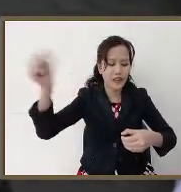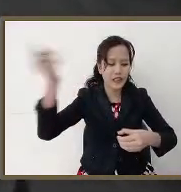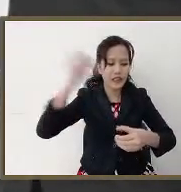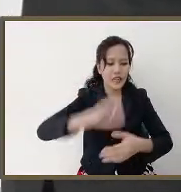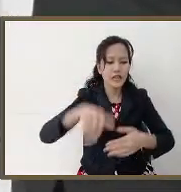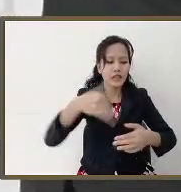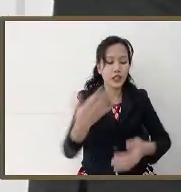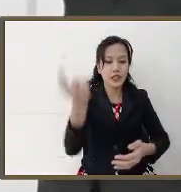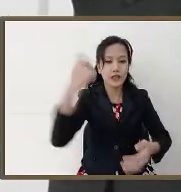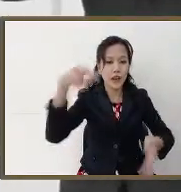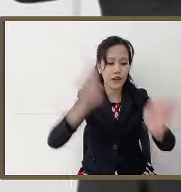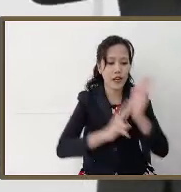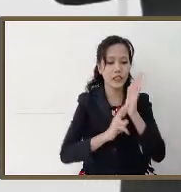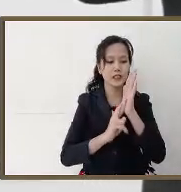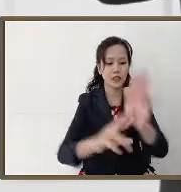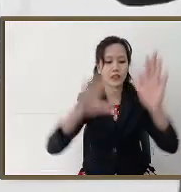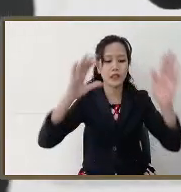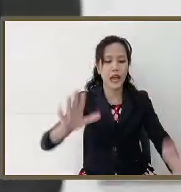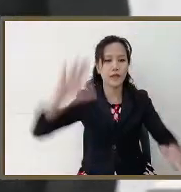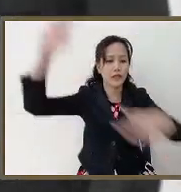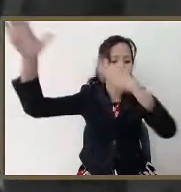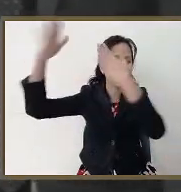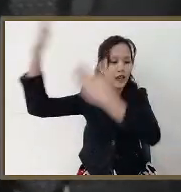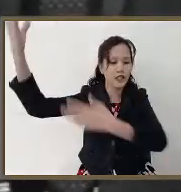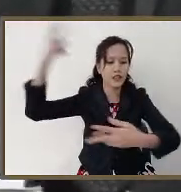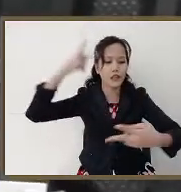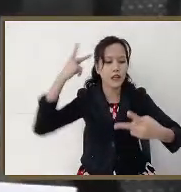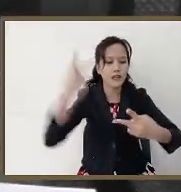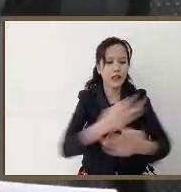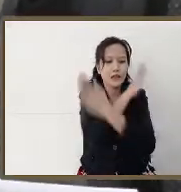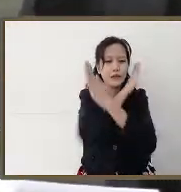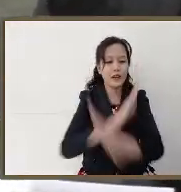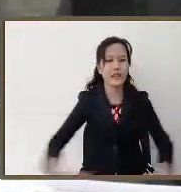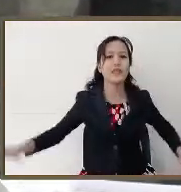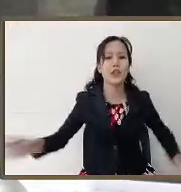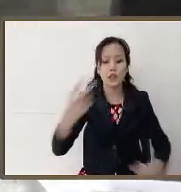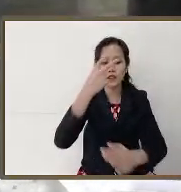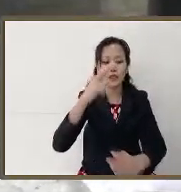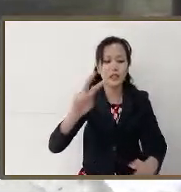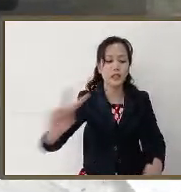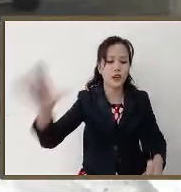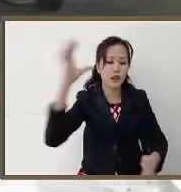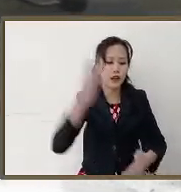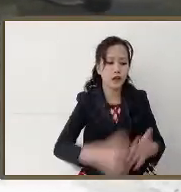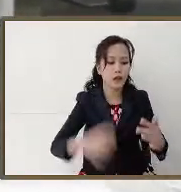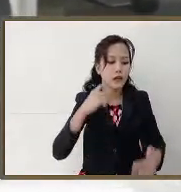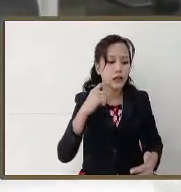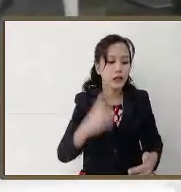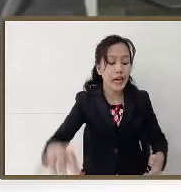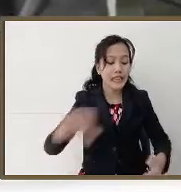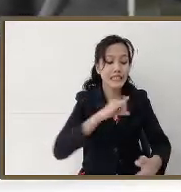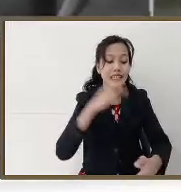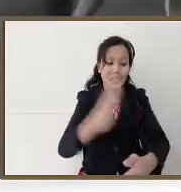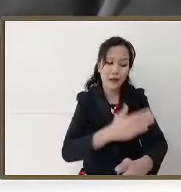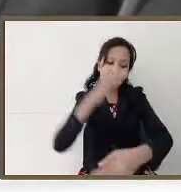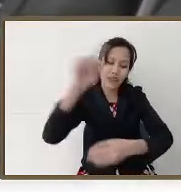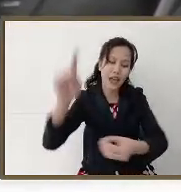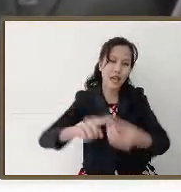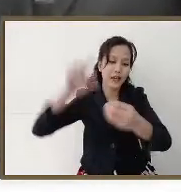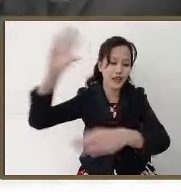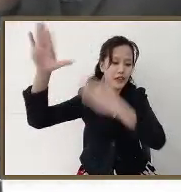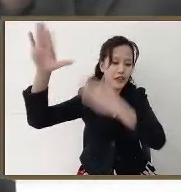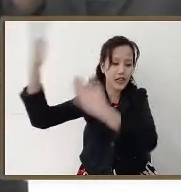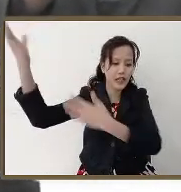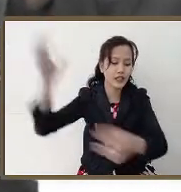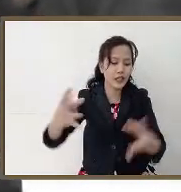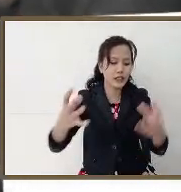gold. Even John the Revelator in a heavenly vision could never really say what he saw. I could sing about heaven